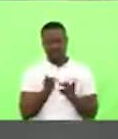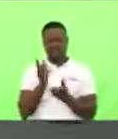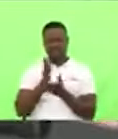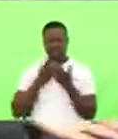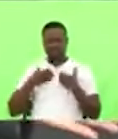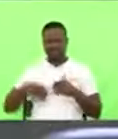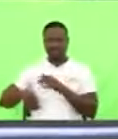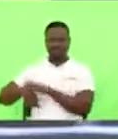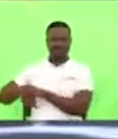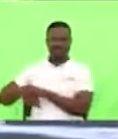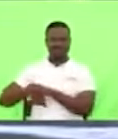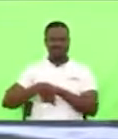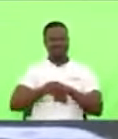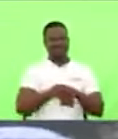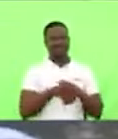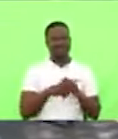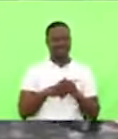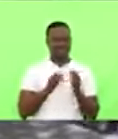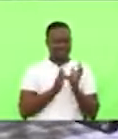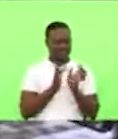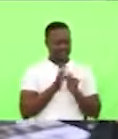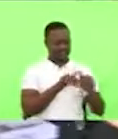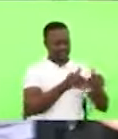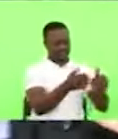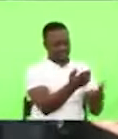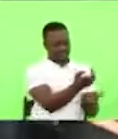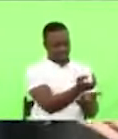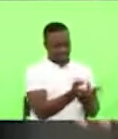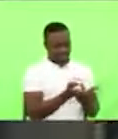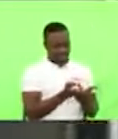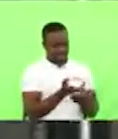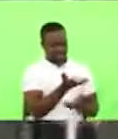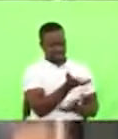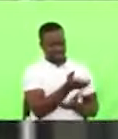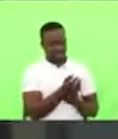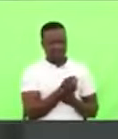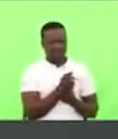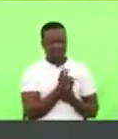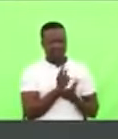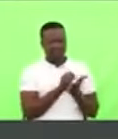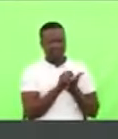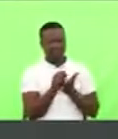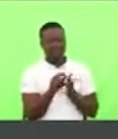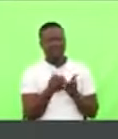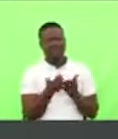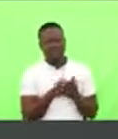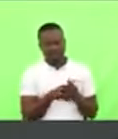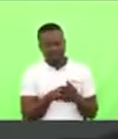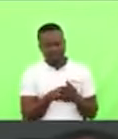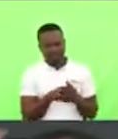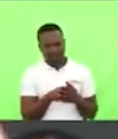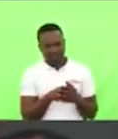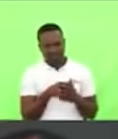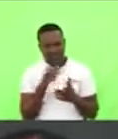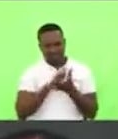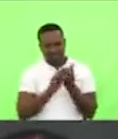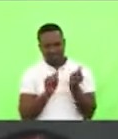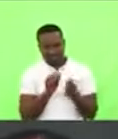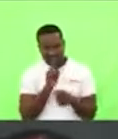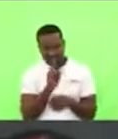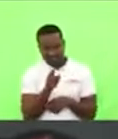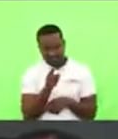around. So this was where Jesus was laid. How true is that one? How true is